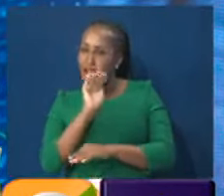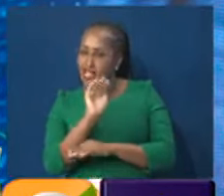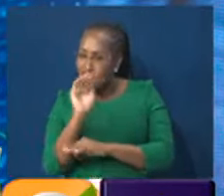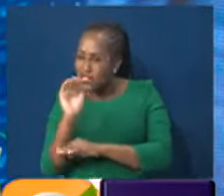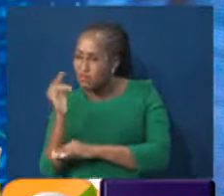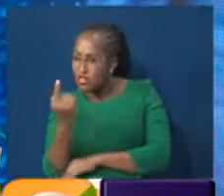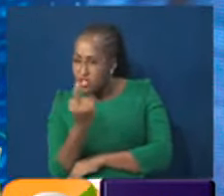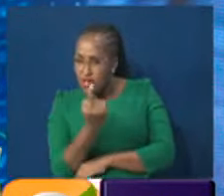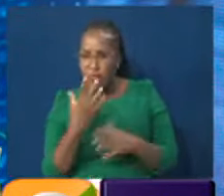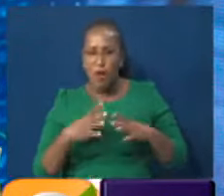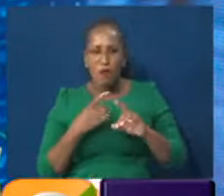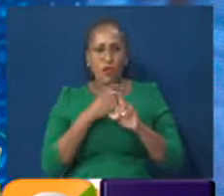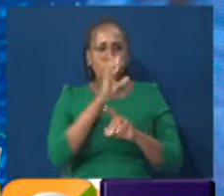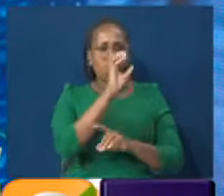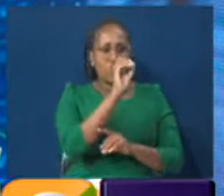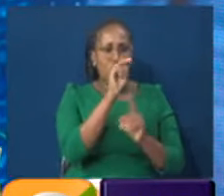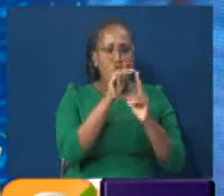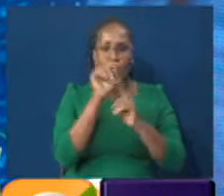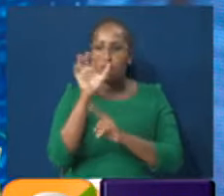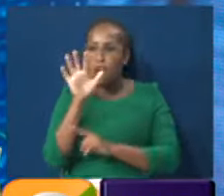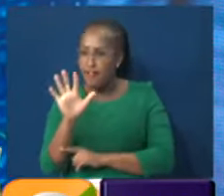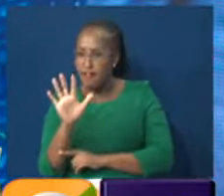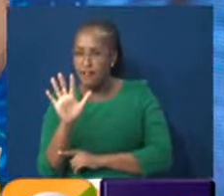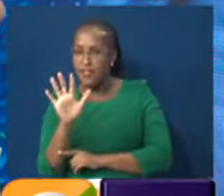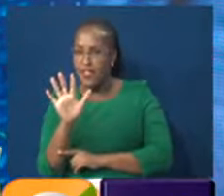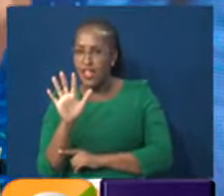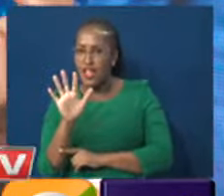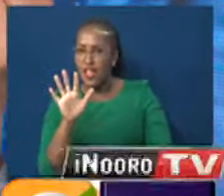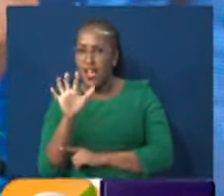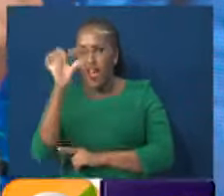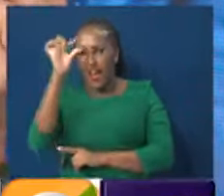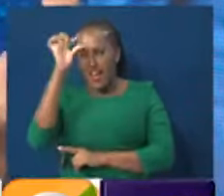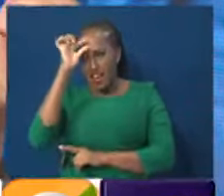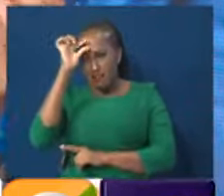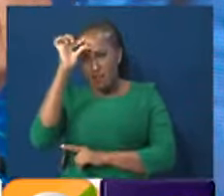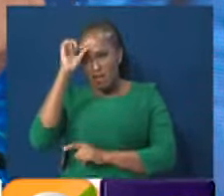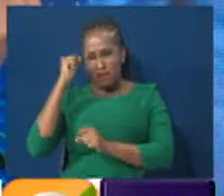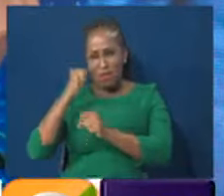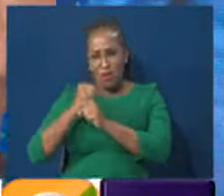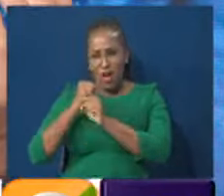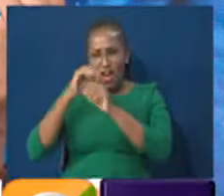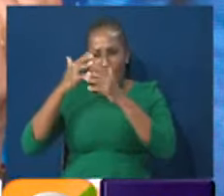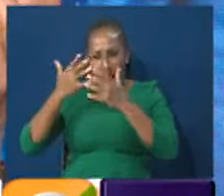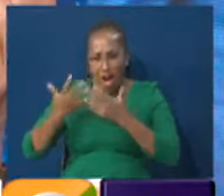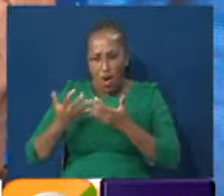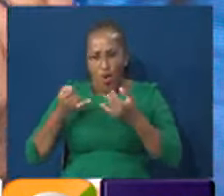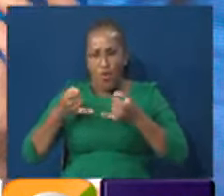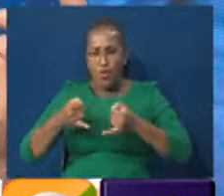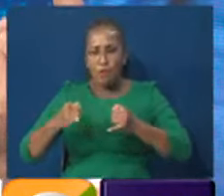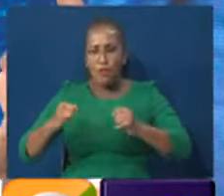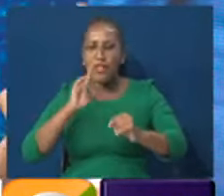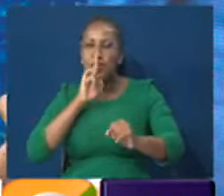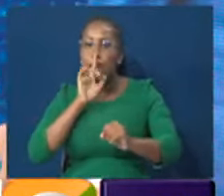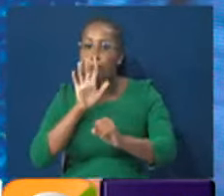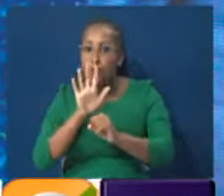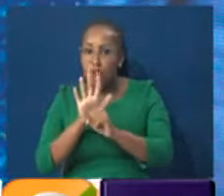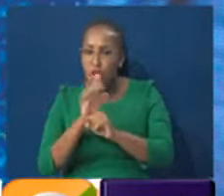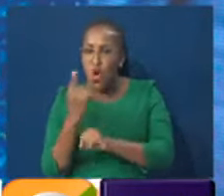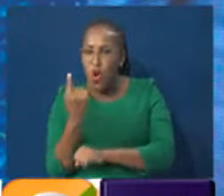a scale of 0 to 5, how far the government has gone in implementing the promises.